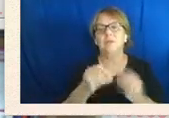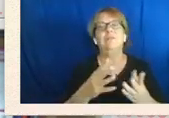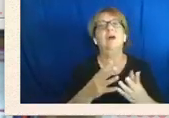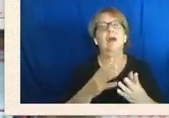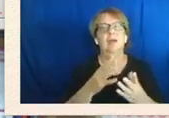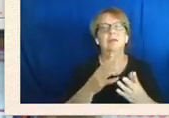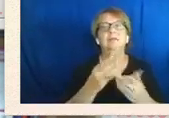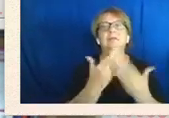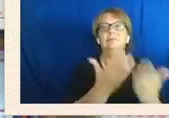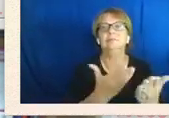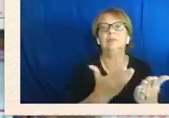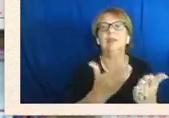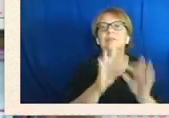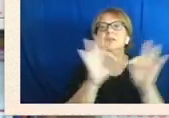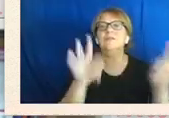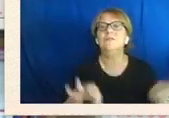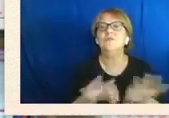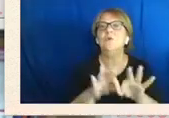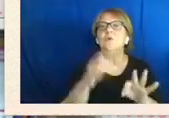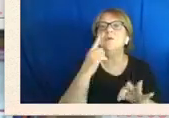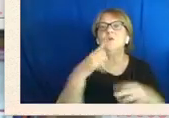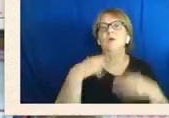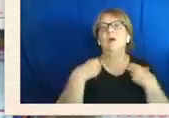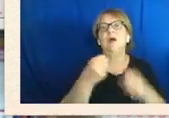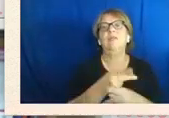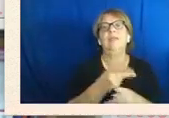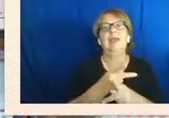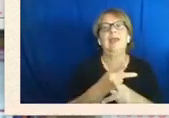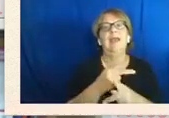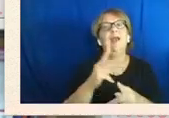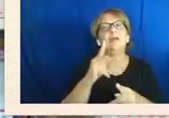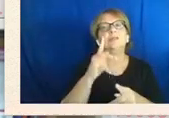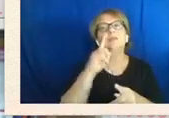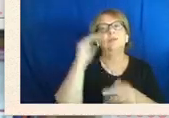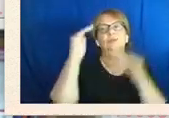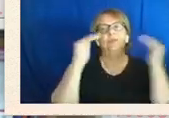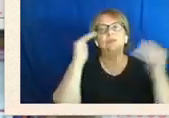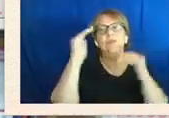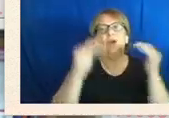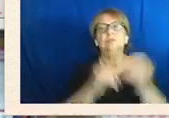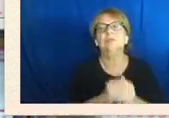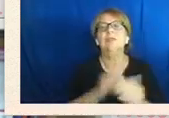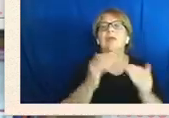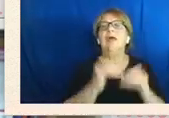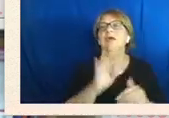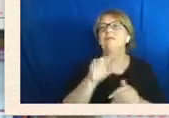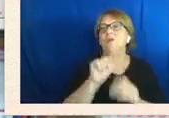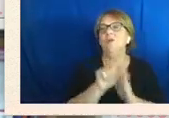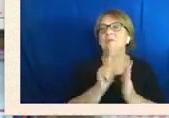form for healthcare surrogate for adults. And then if you look at Florida statute